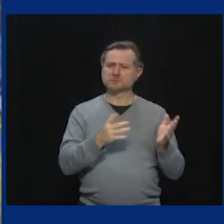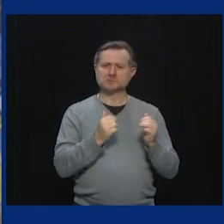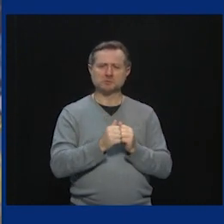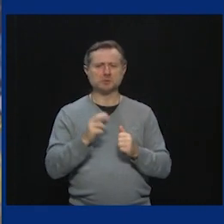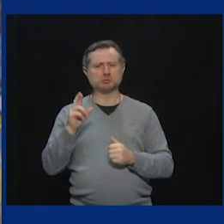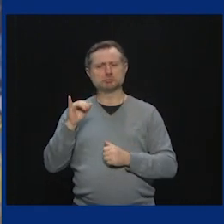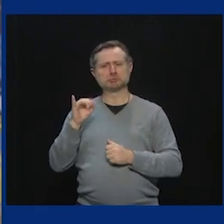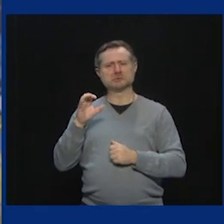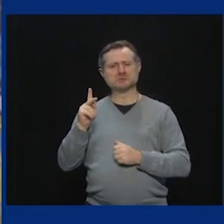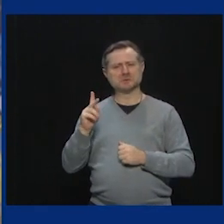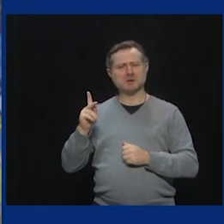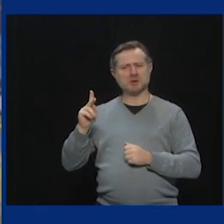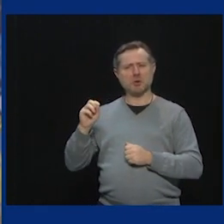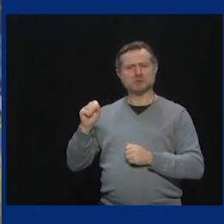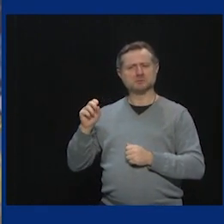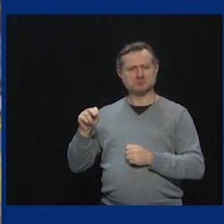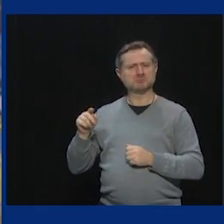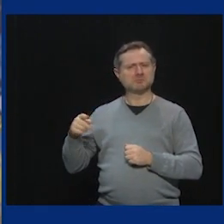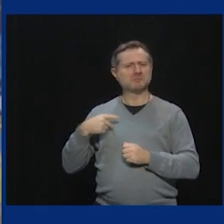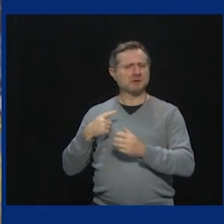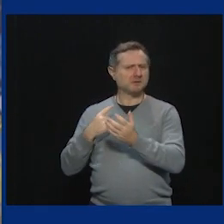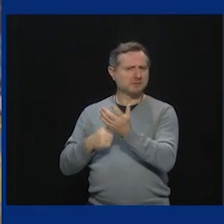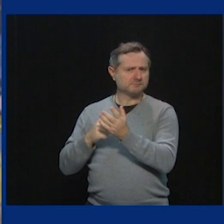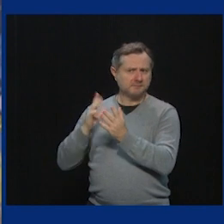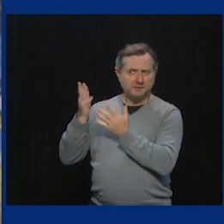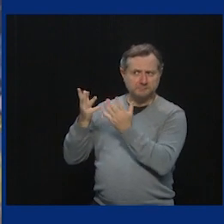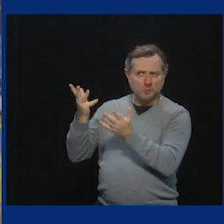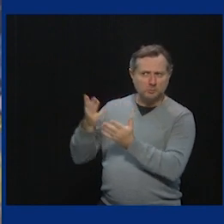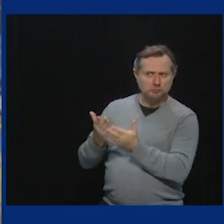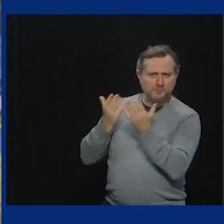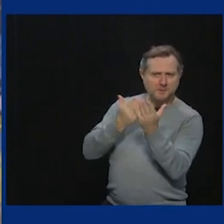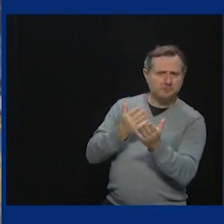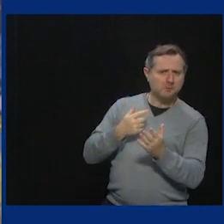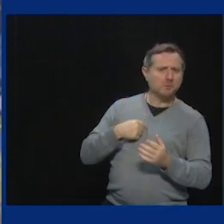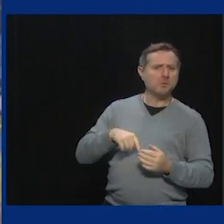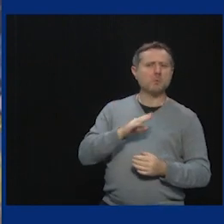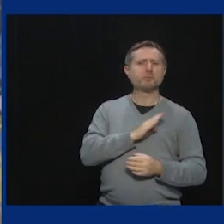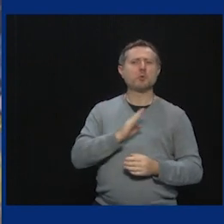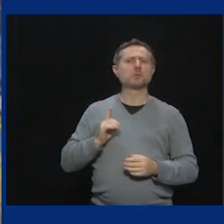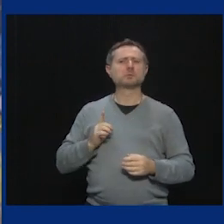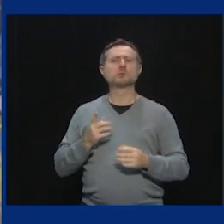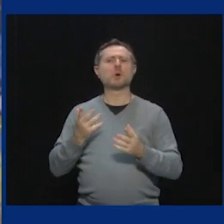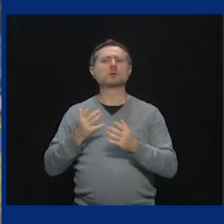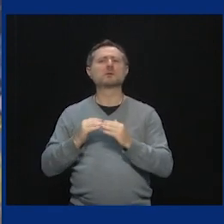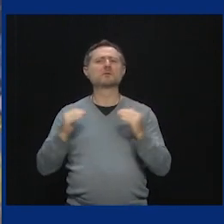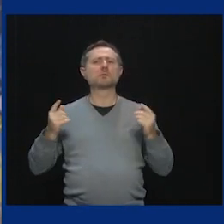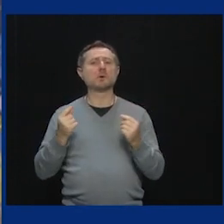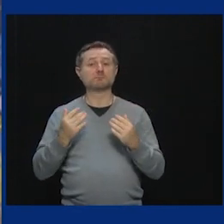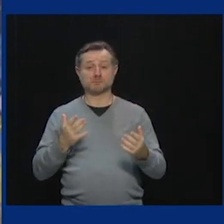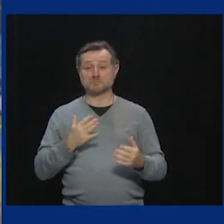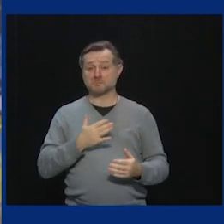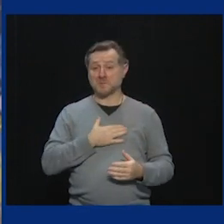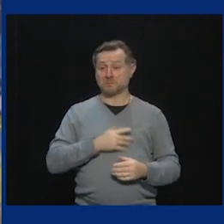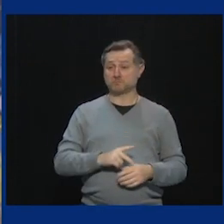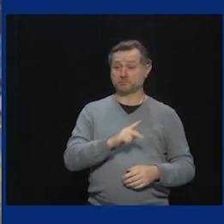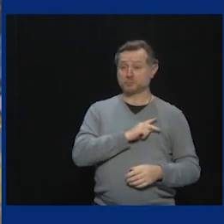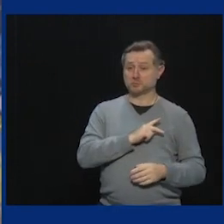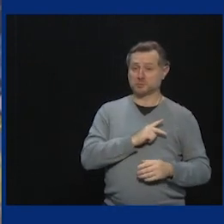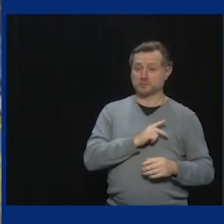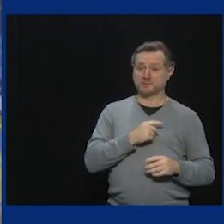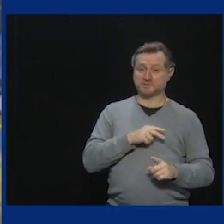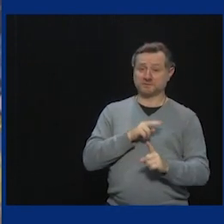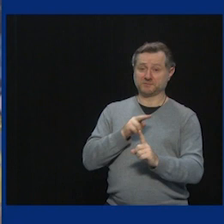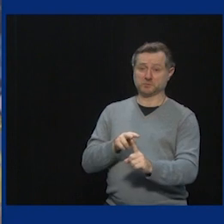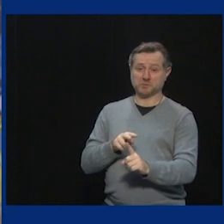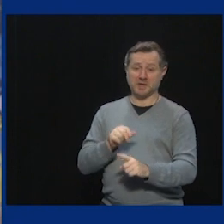be looking for their recommendations and what they're doing at the board level on moving forward. My personal views on the air train is that this is